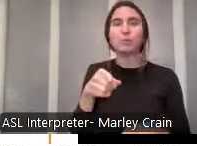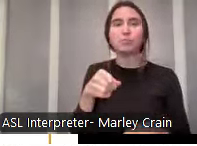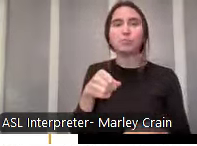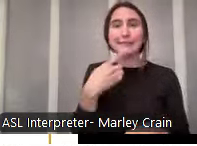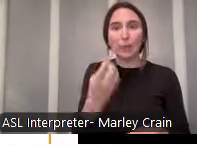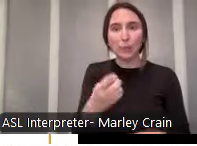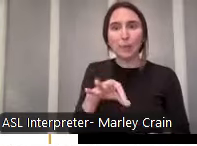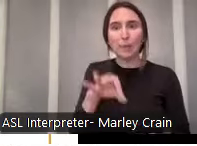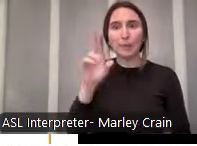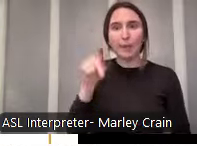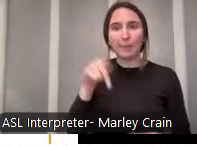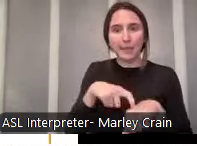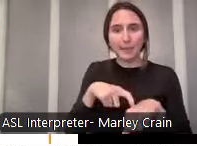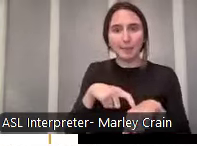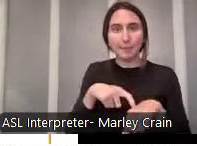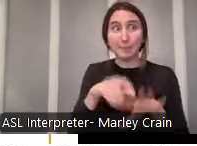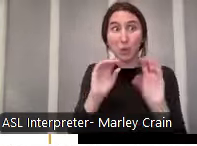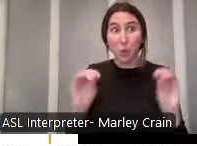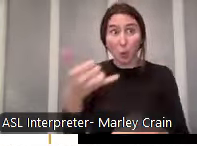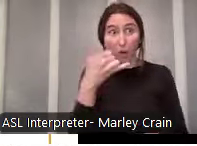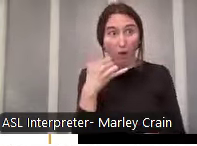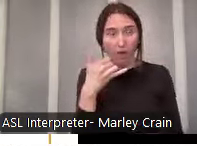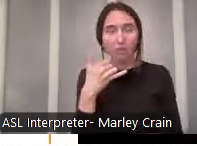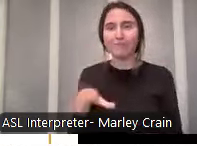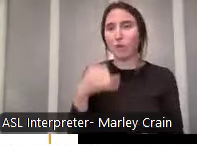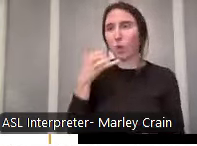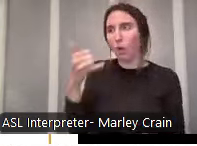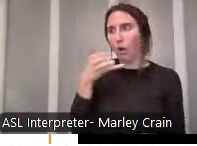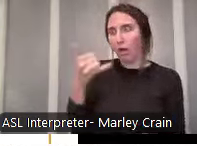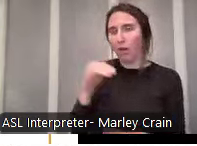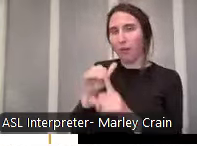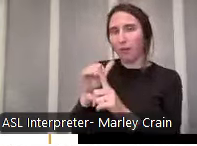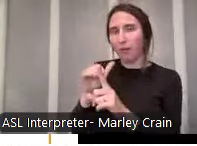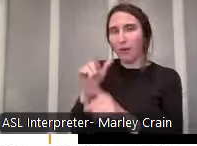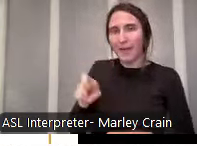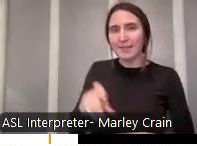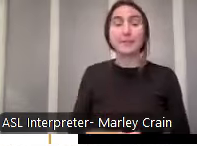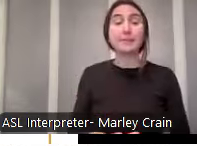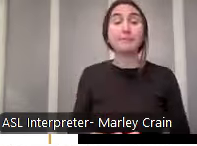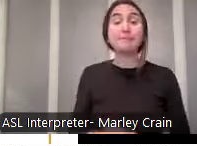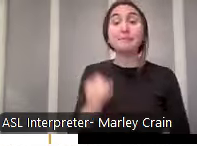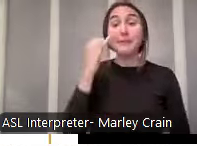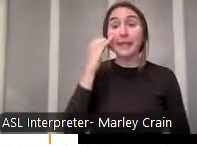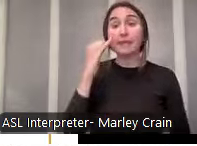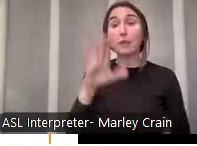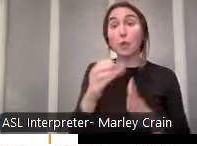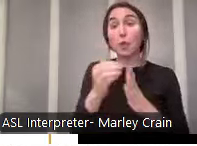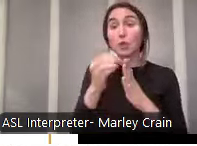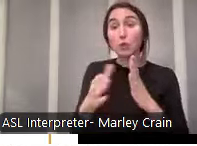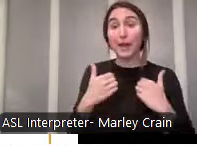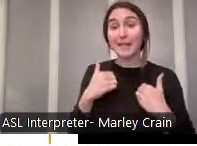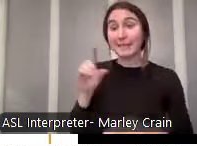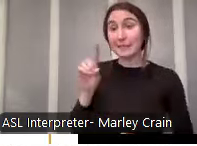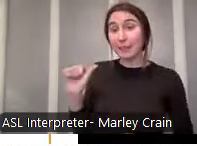them. You also want to look on there if you have a child with a disability who has accommodations on their